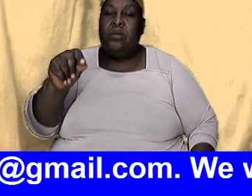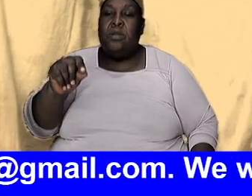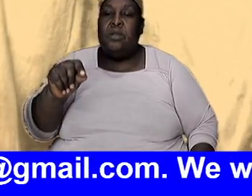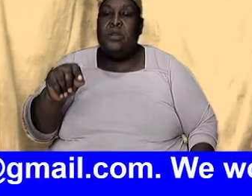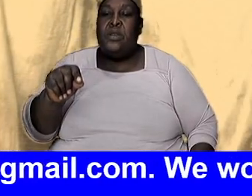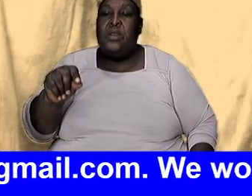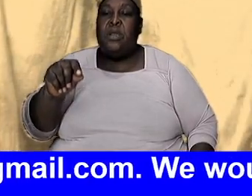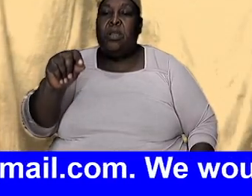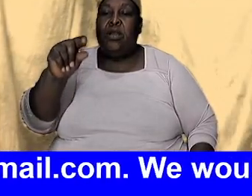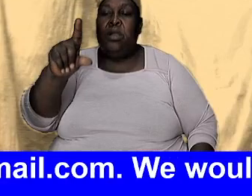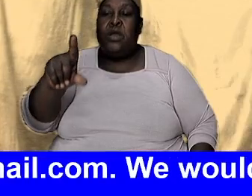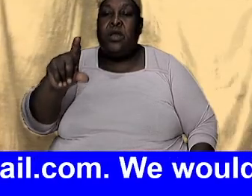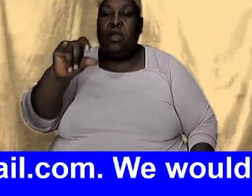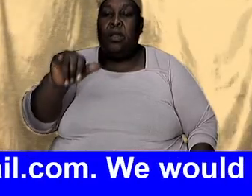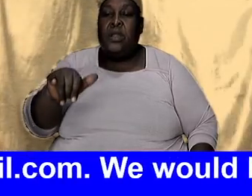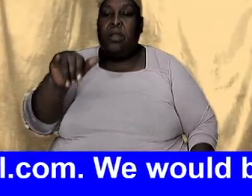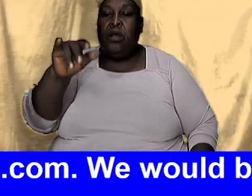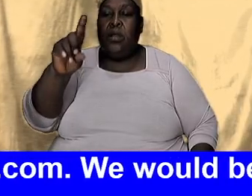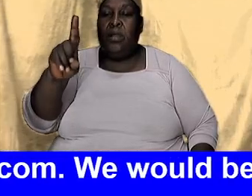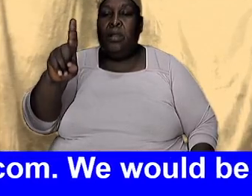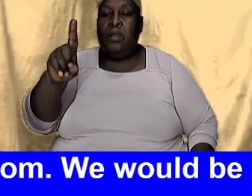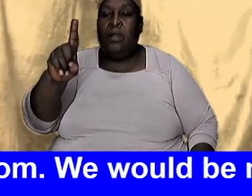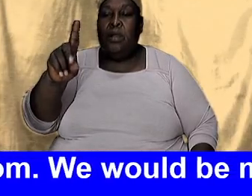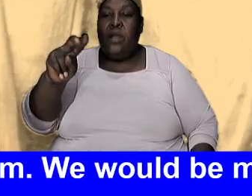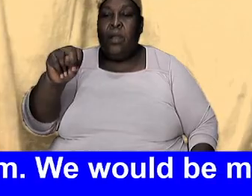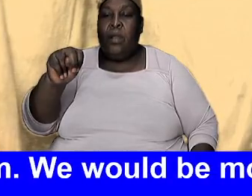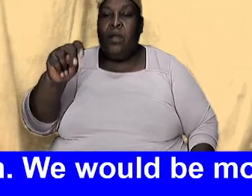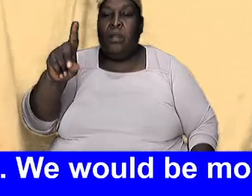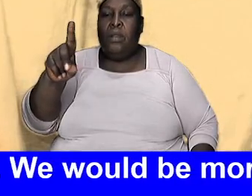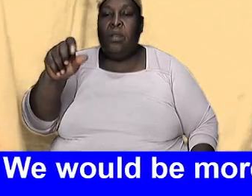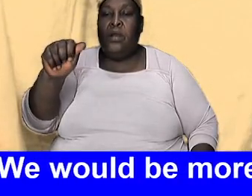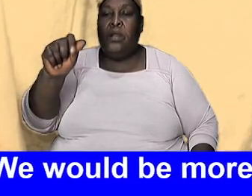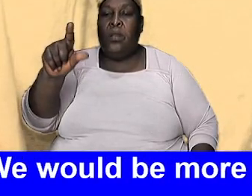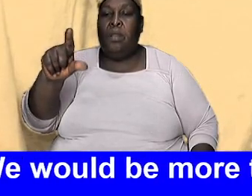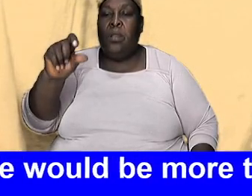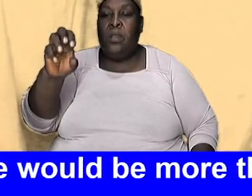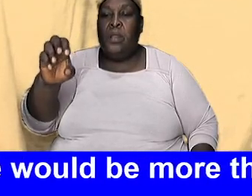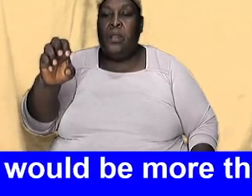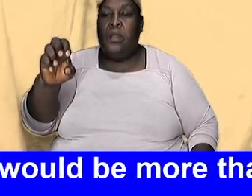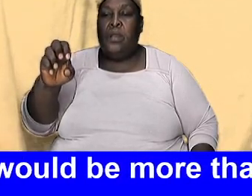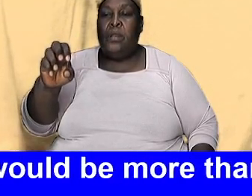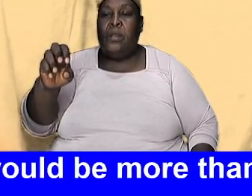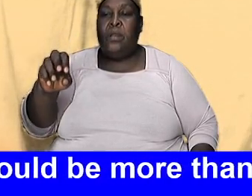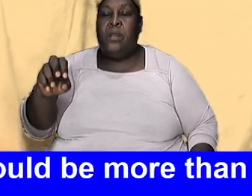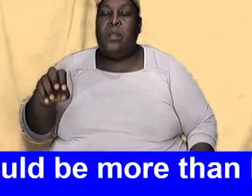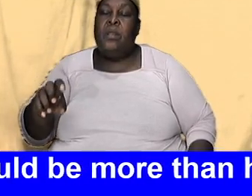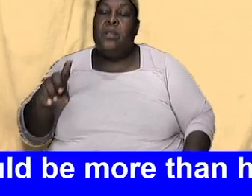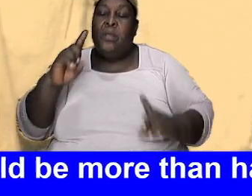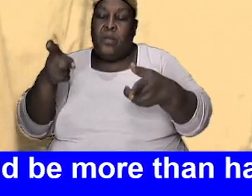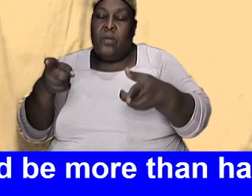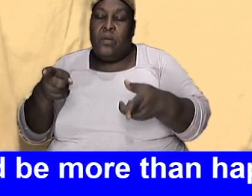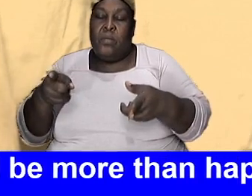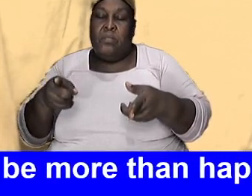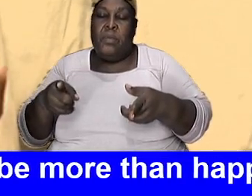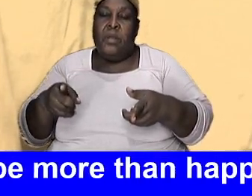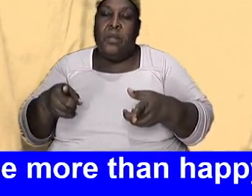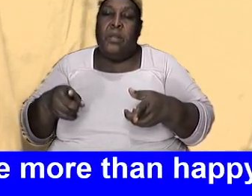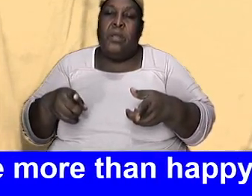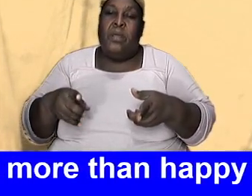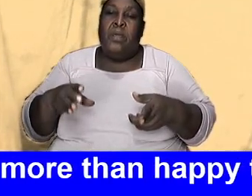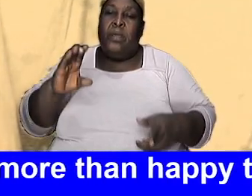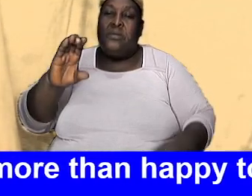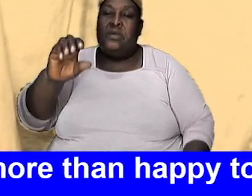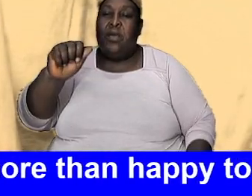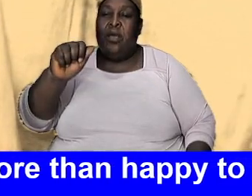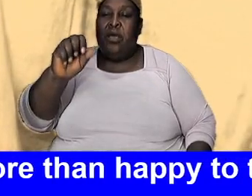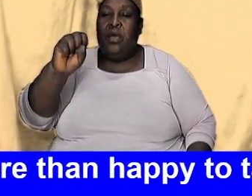a.m. and I think we'll be going up to Castleton, where we can have a discussion and you can put your questions to bishop or the leaders